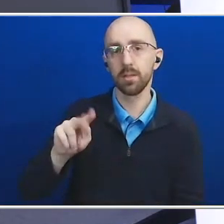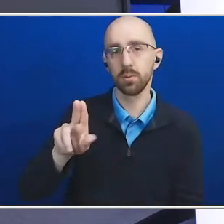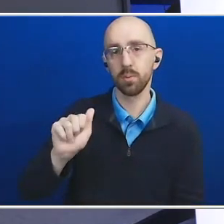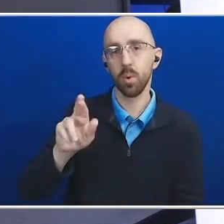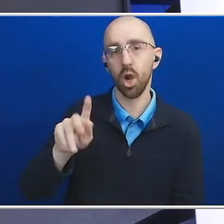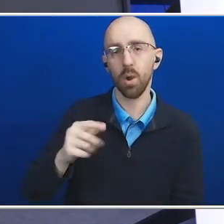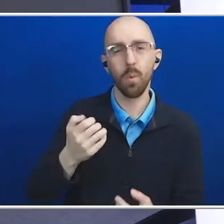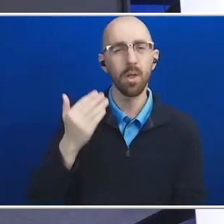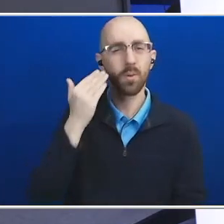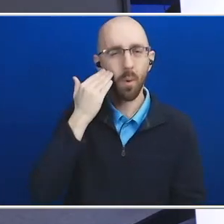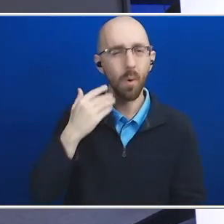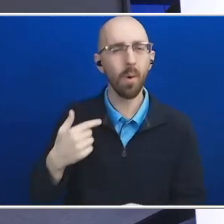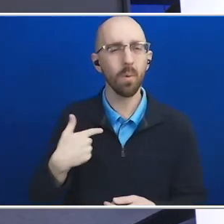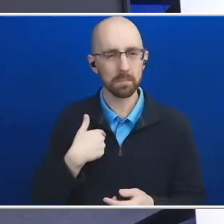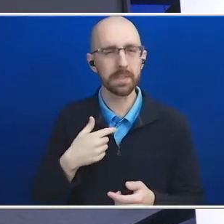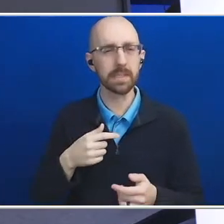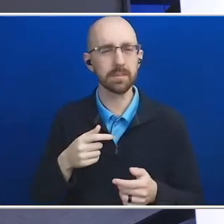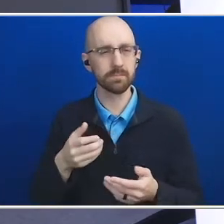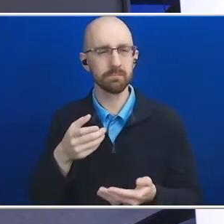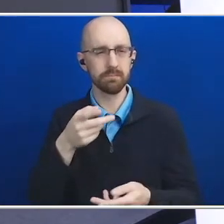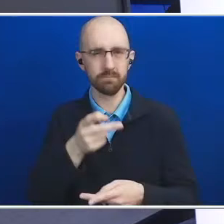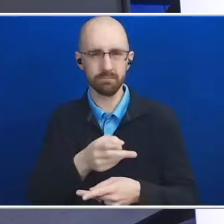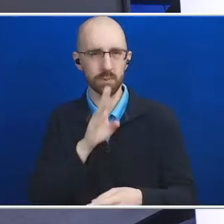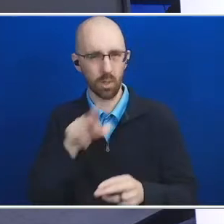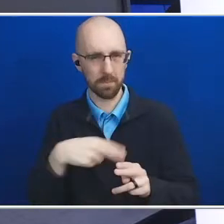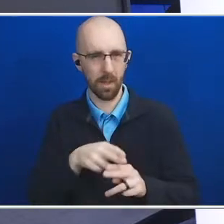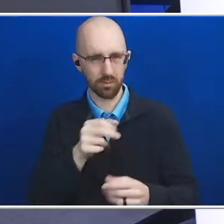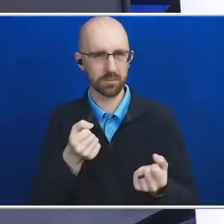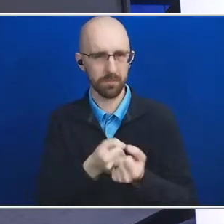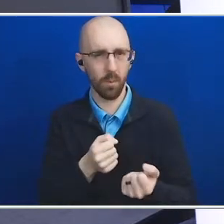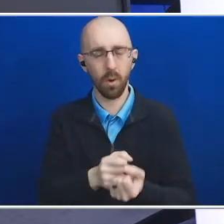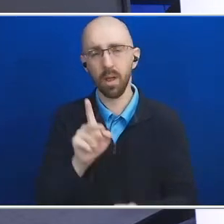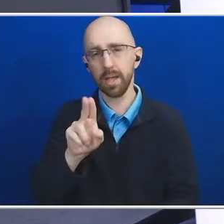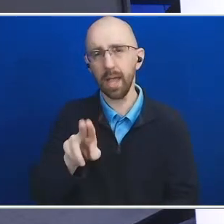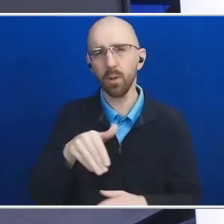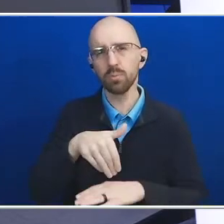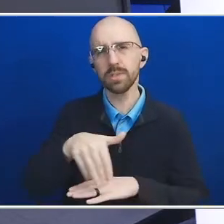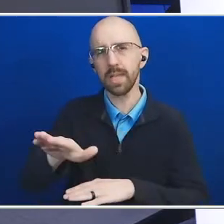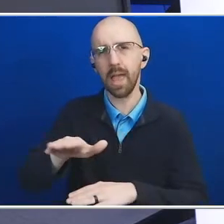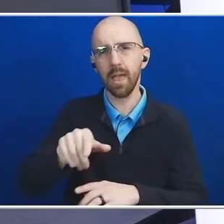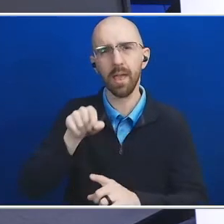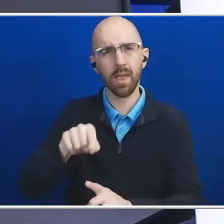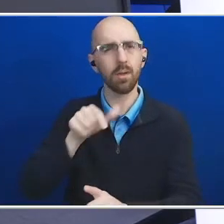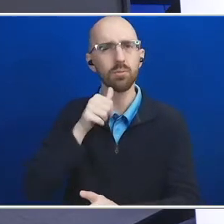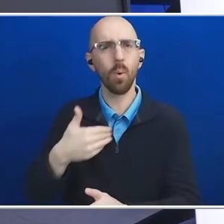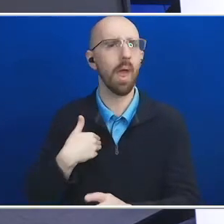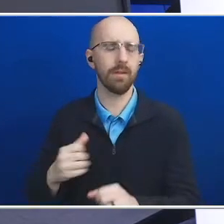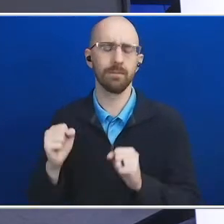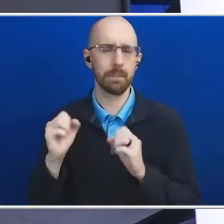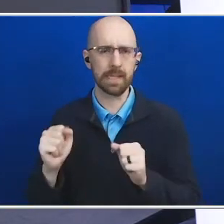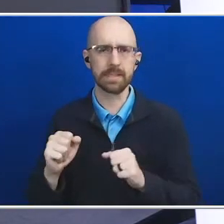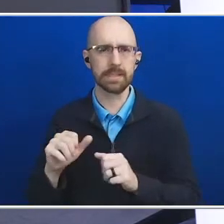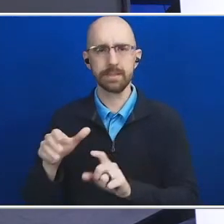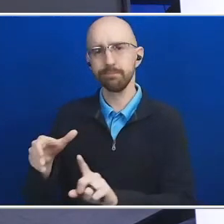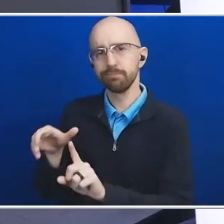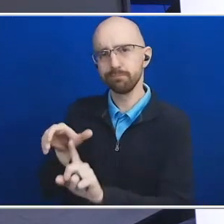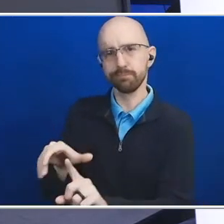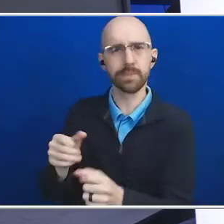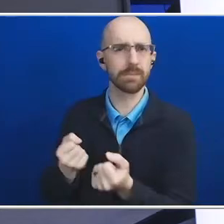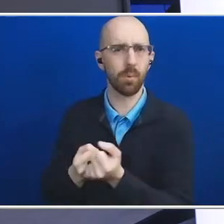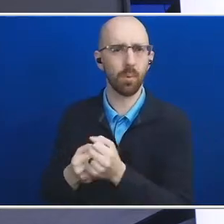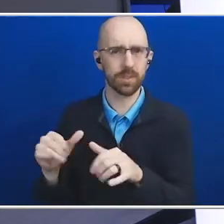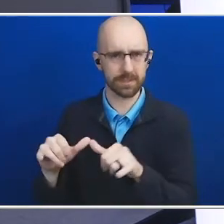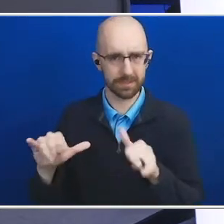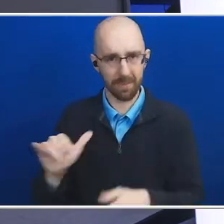Amy's support, where do we at KU send folks who don't have the amazing support system that Stacey has? Where